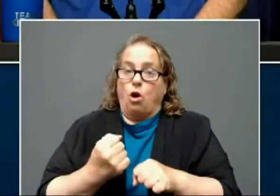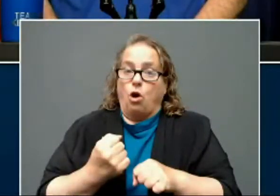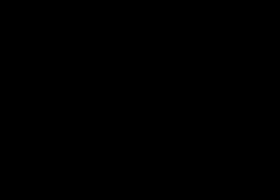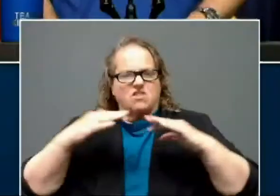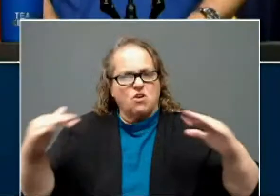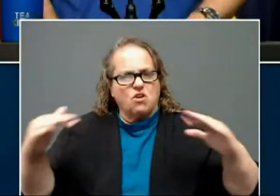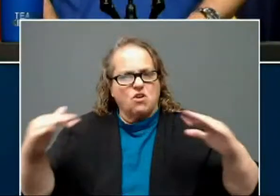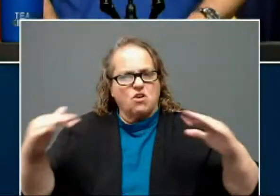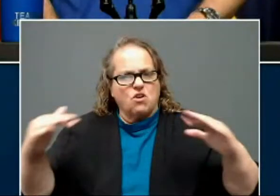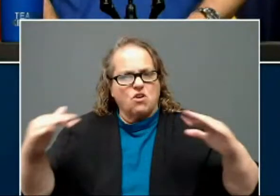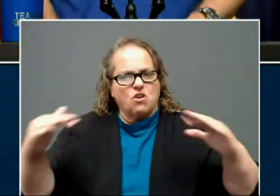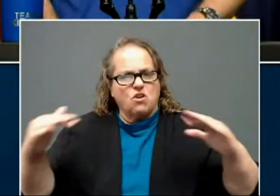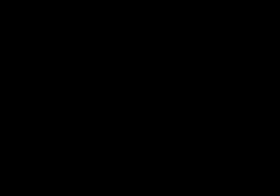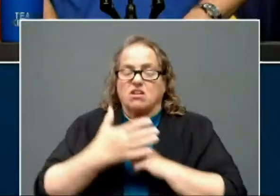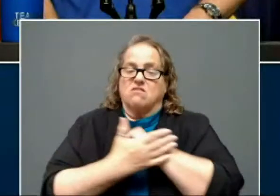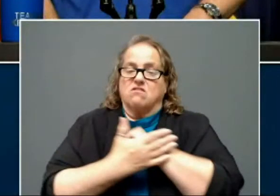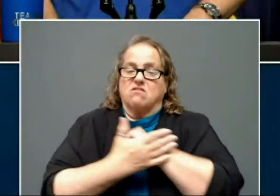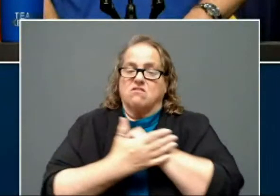over